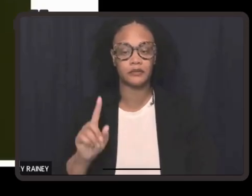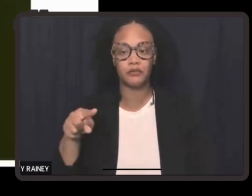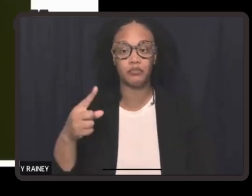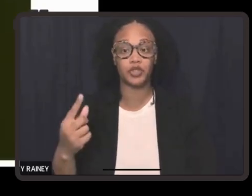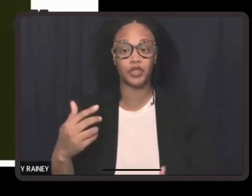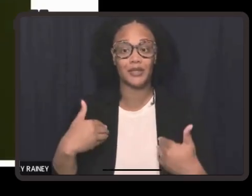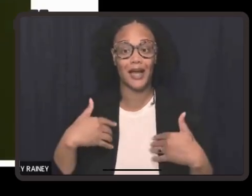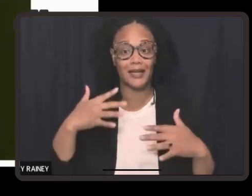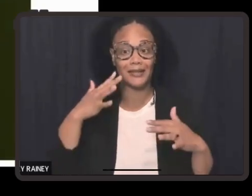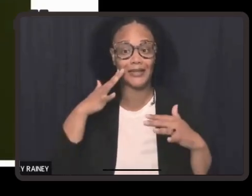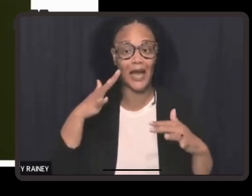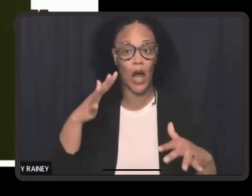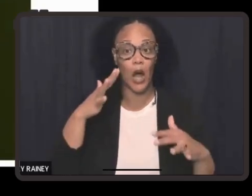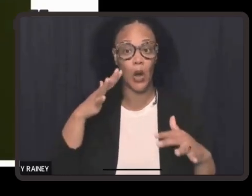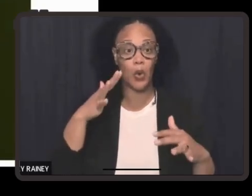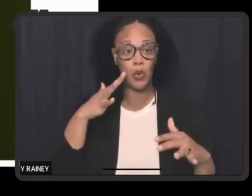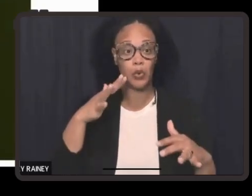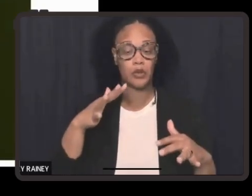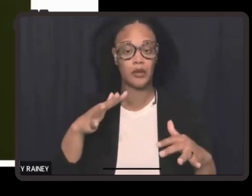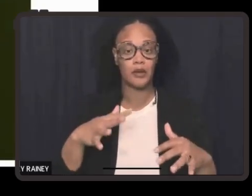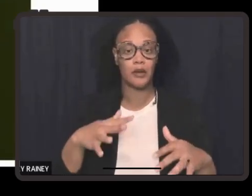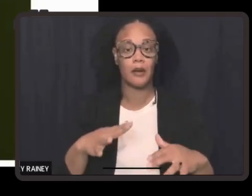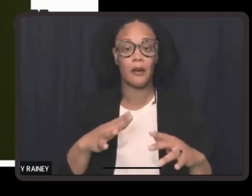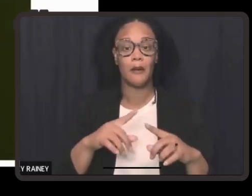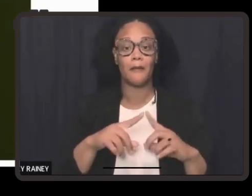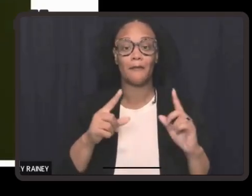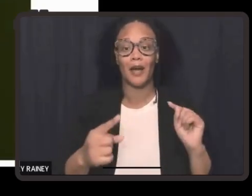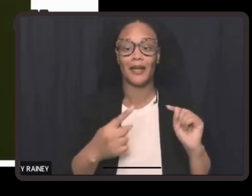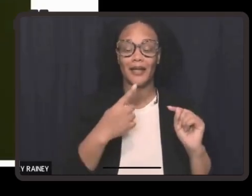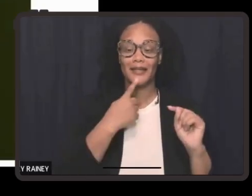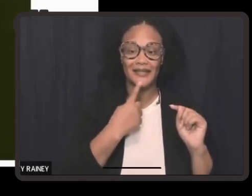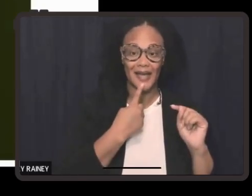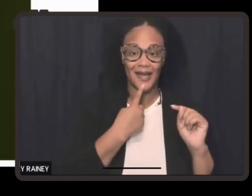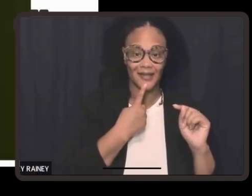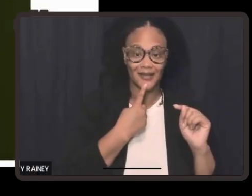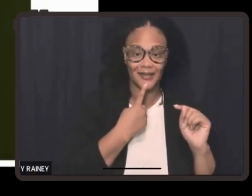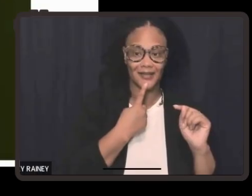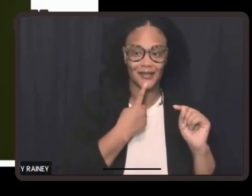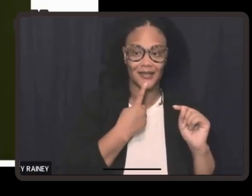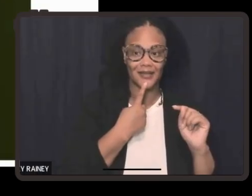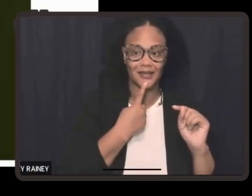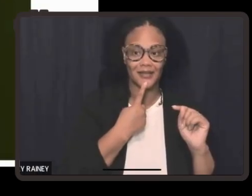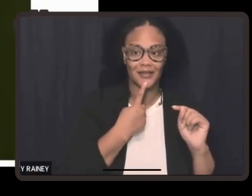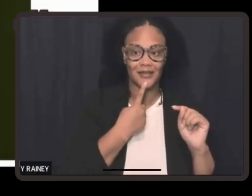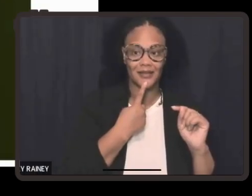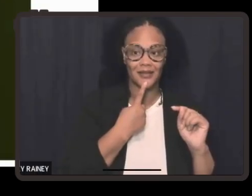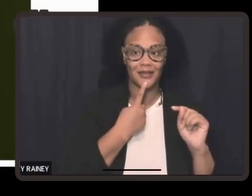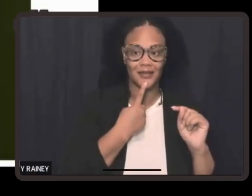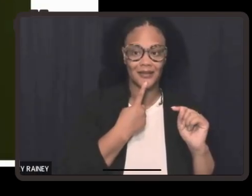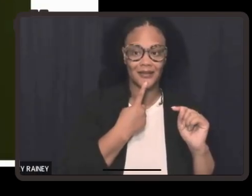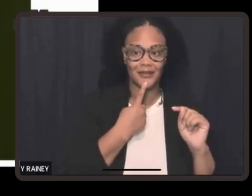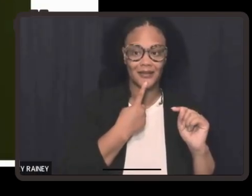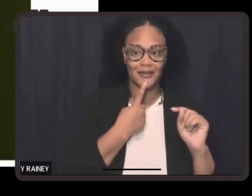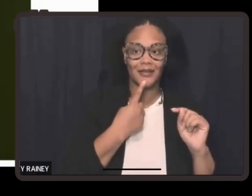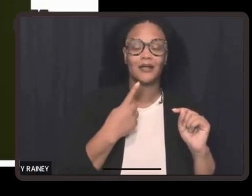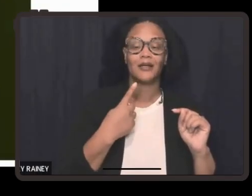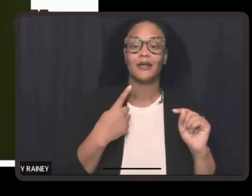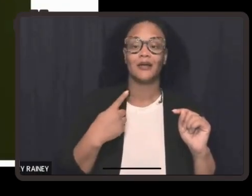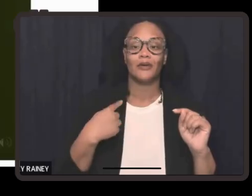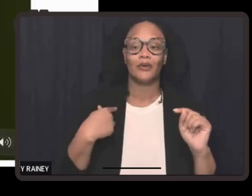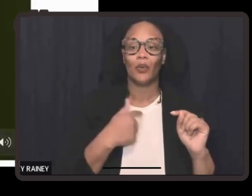beginning, we are balanced even with balance issues. So it's a very, very